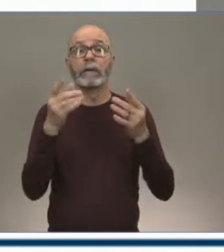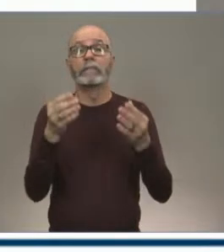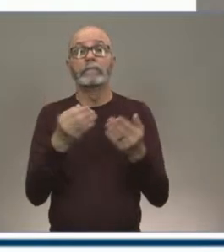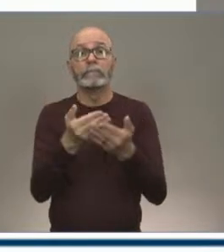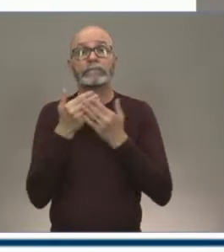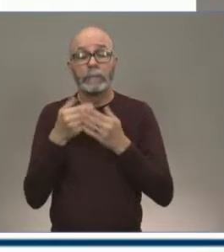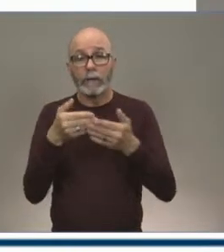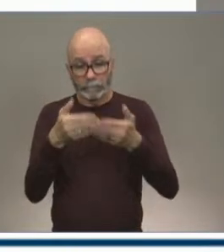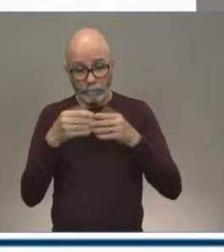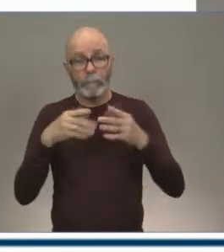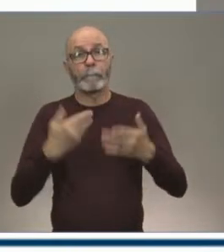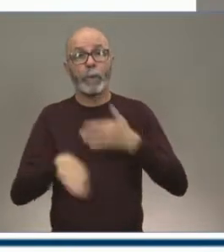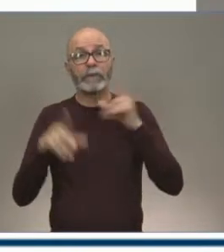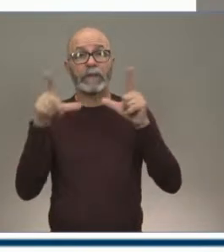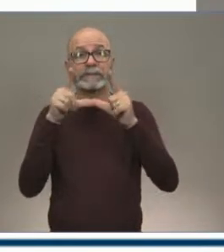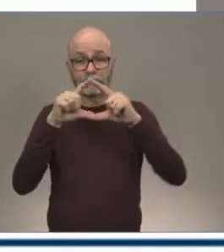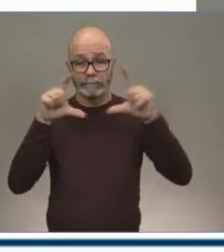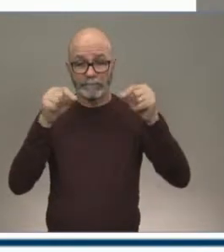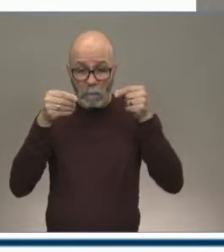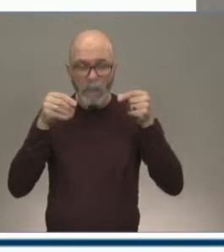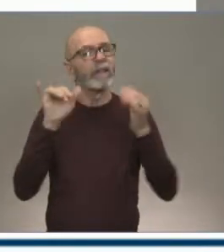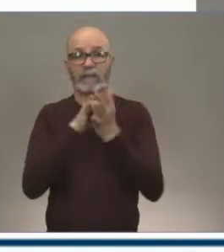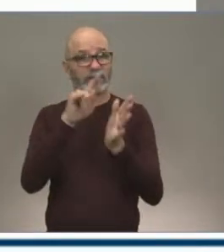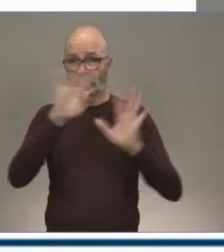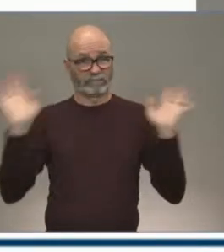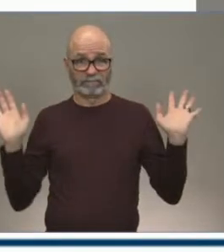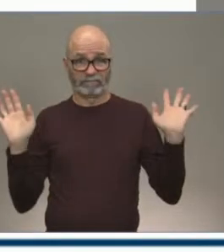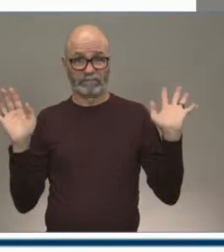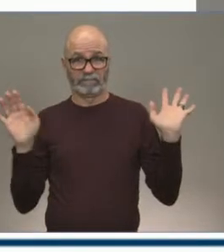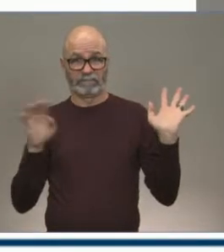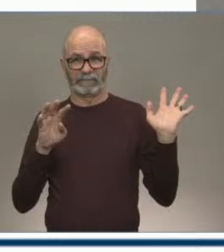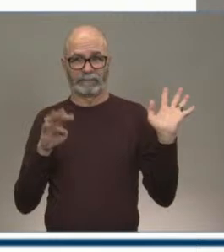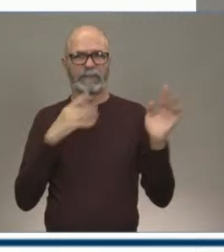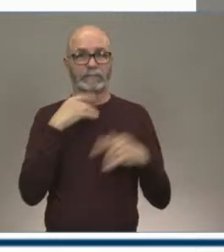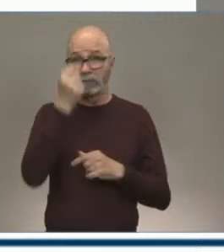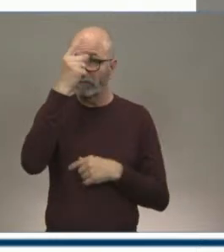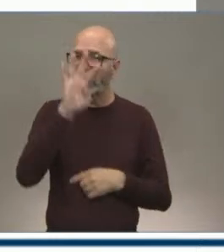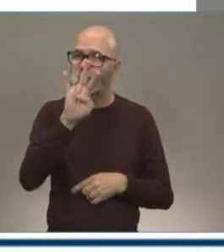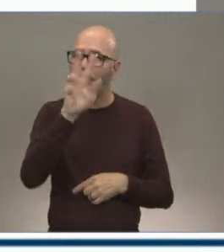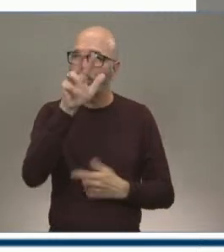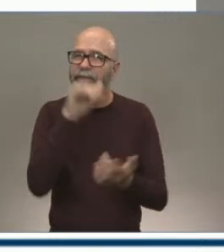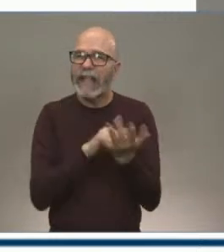43,000 people. So to start to kind of then tease that out about a further,